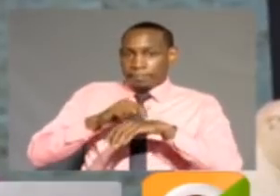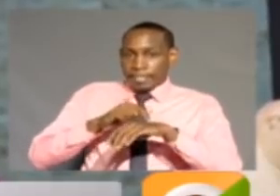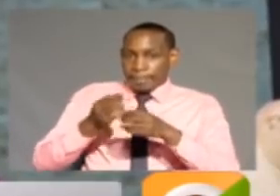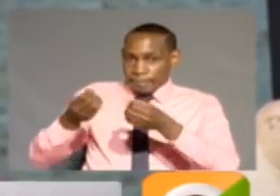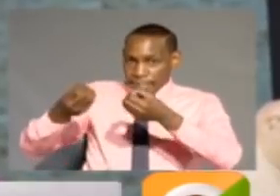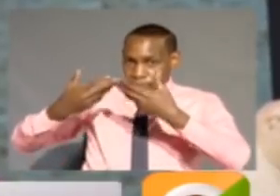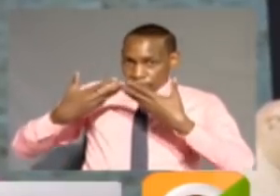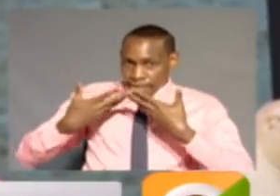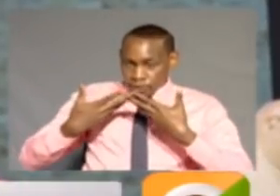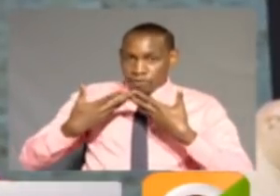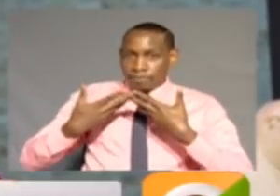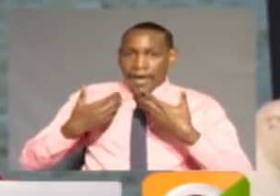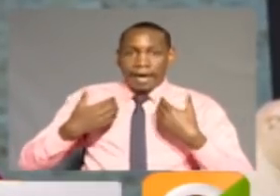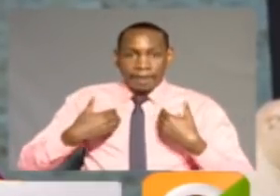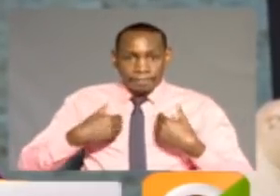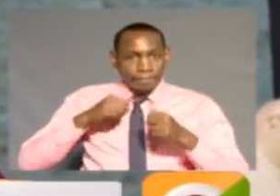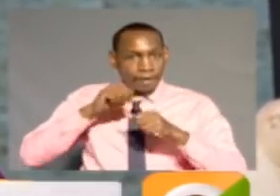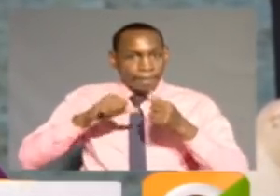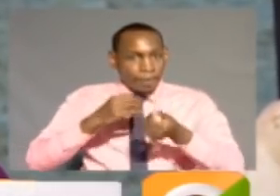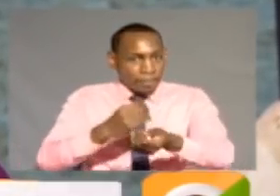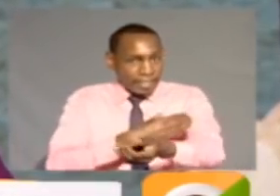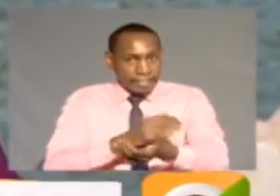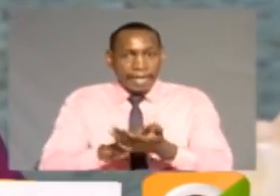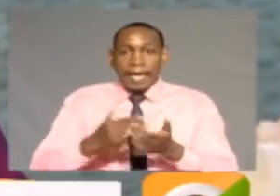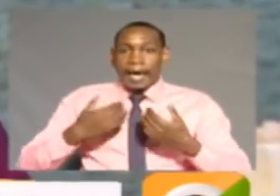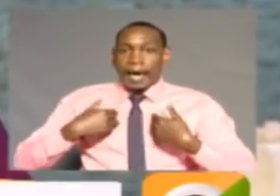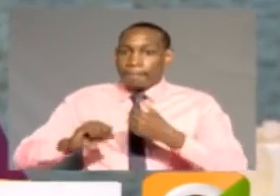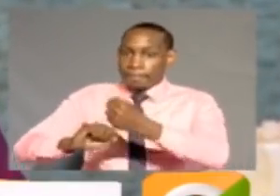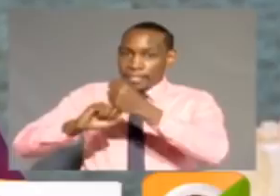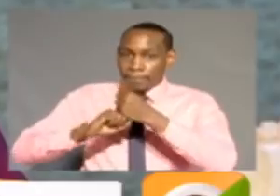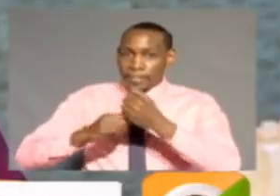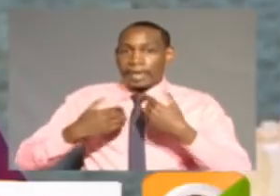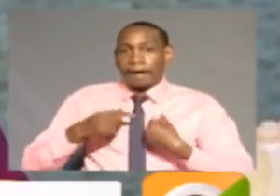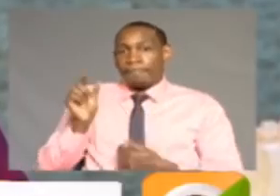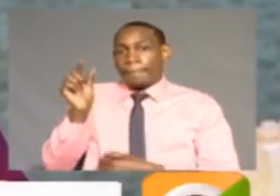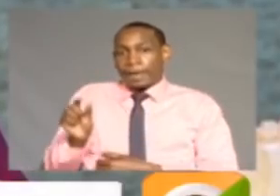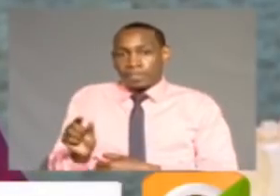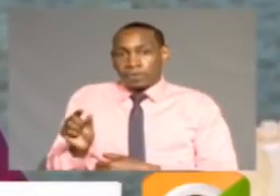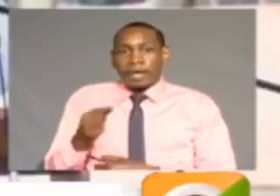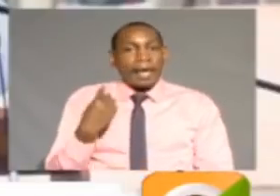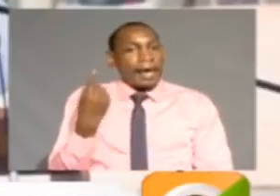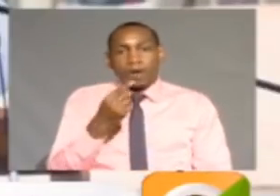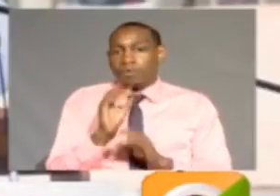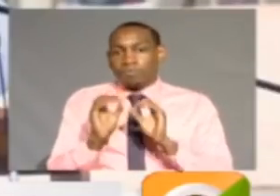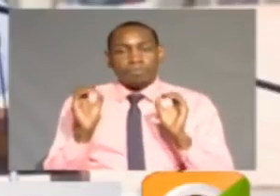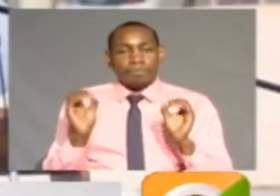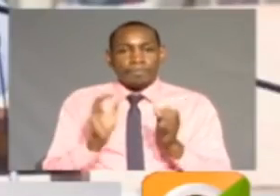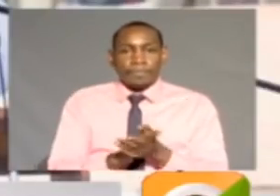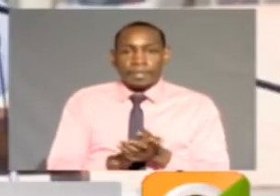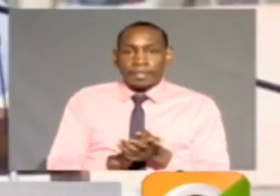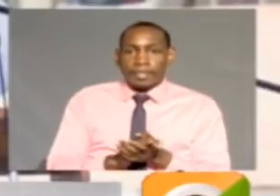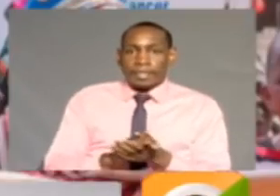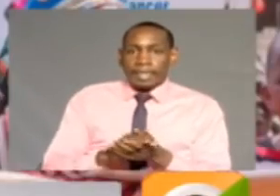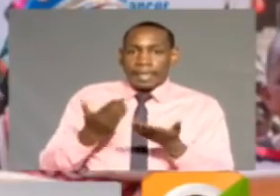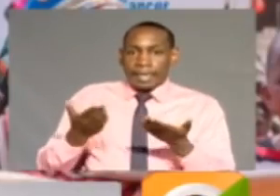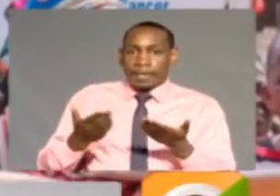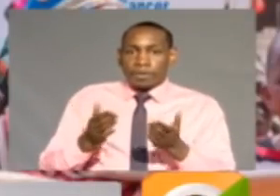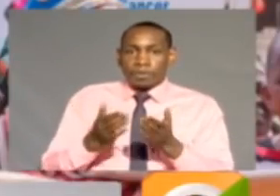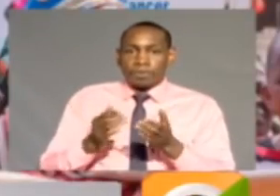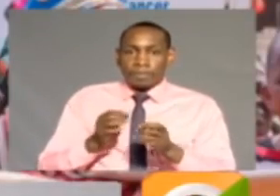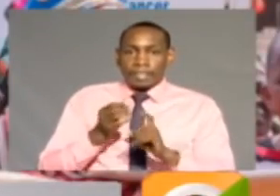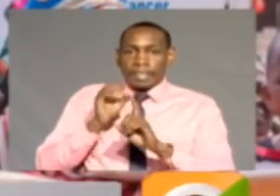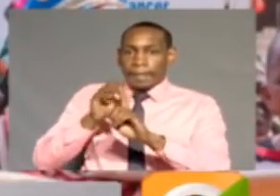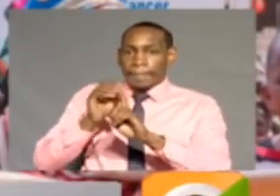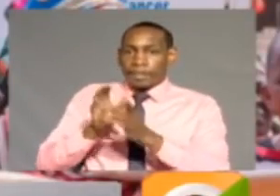are broken to you, you have support, you have somebody, you are not just alone. Mugo now implores women